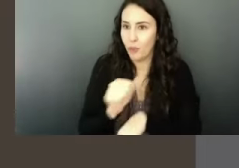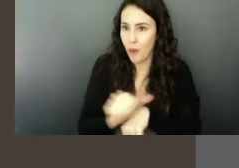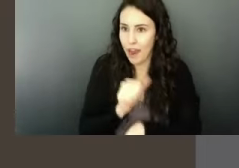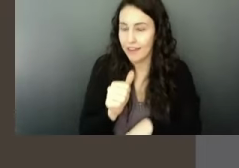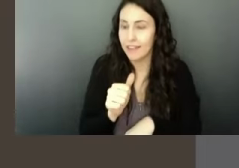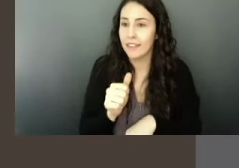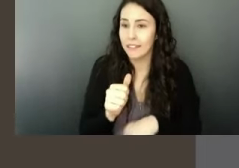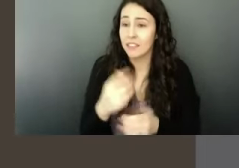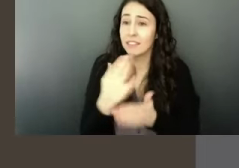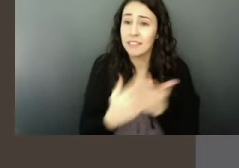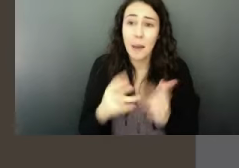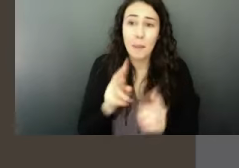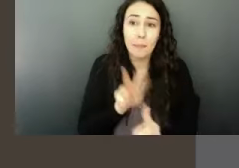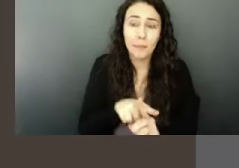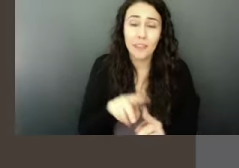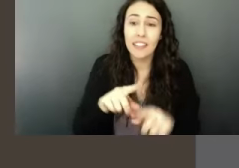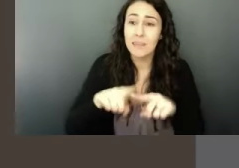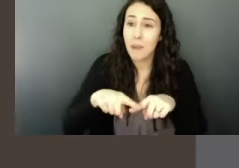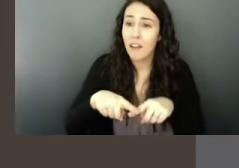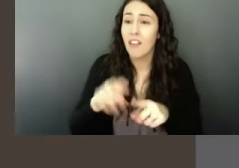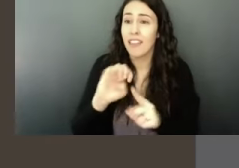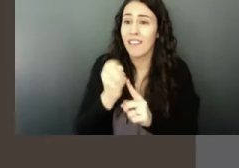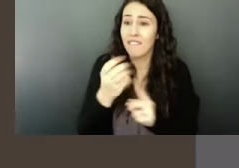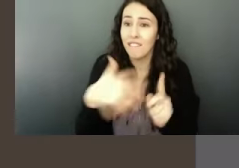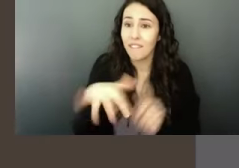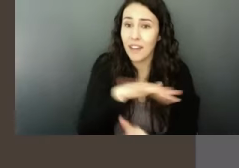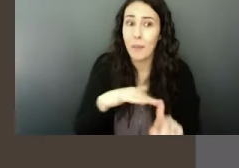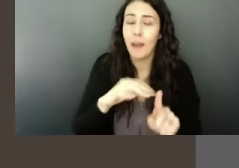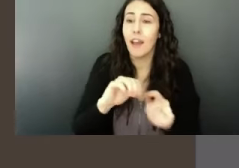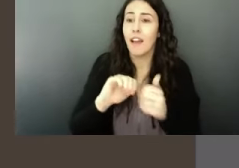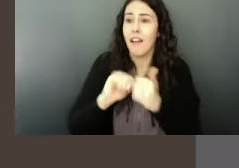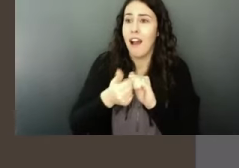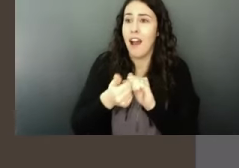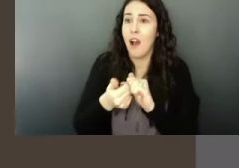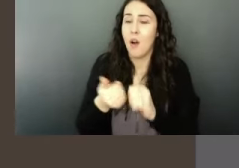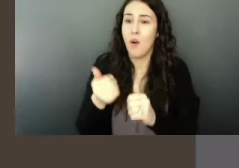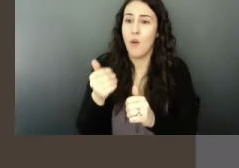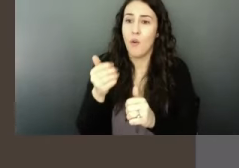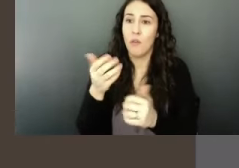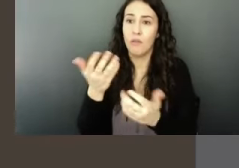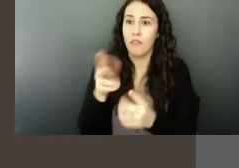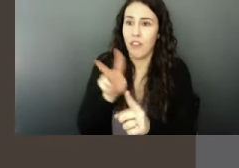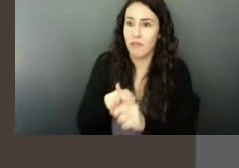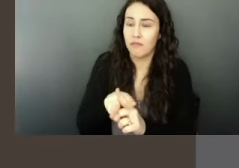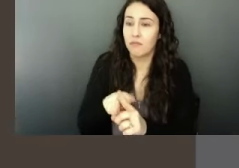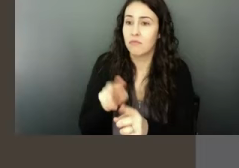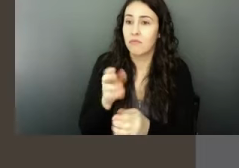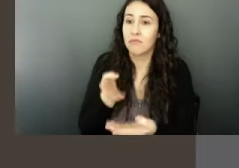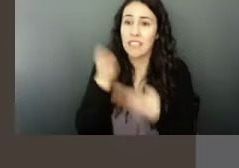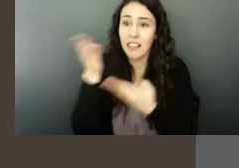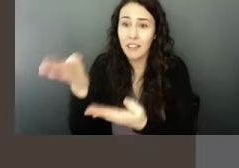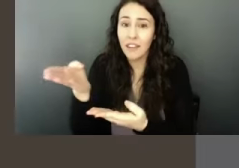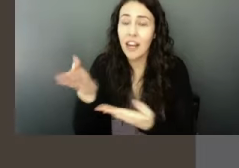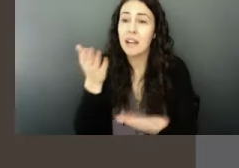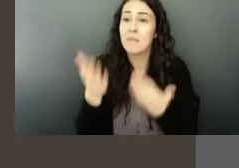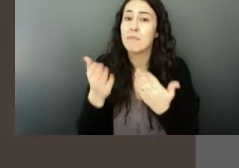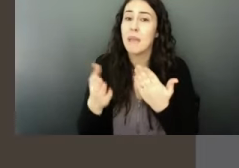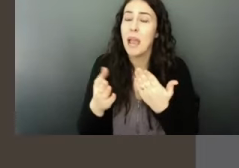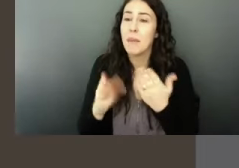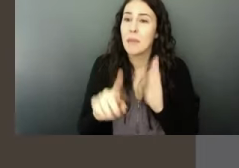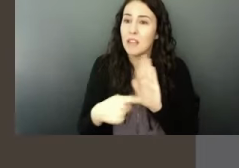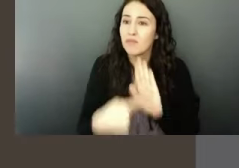in which it's given or how the assignment is delivered, may feel that it highlights race or ethnicity, gender, or privilege. And so